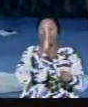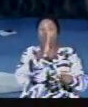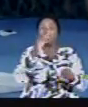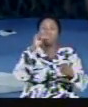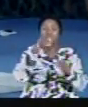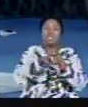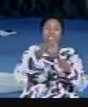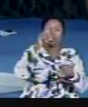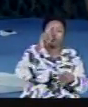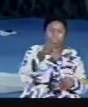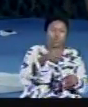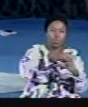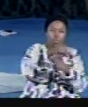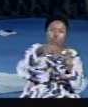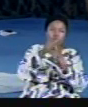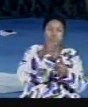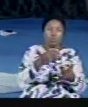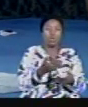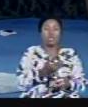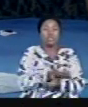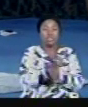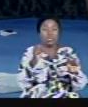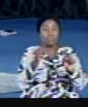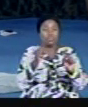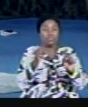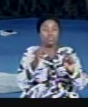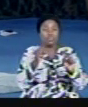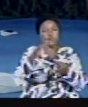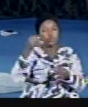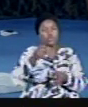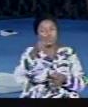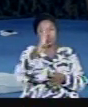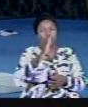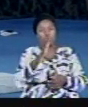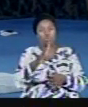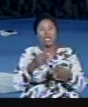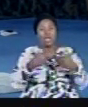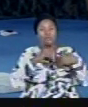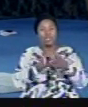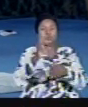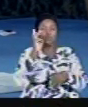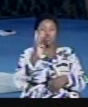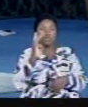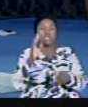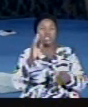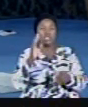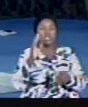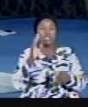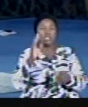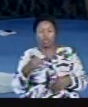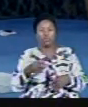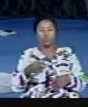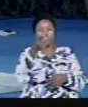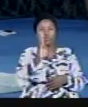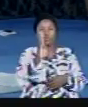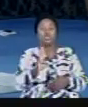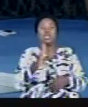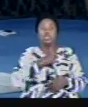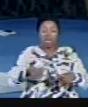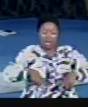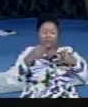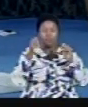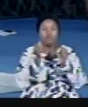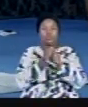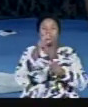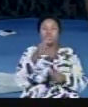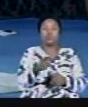are saved, the Spirit of God bears witness, you are a child of God, he dwelleth with you.